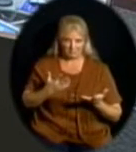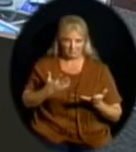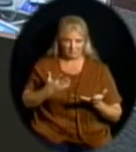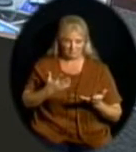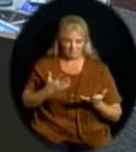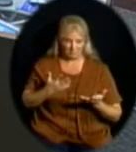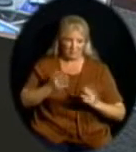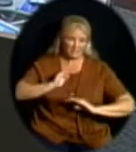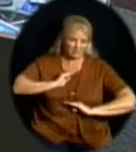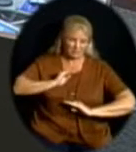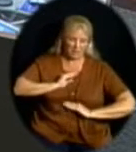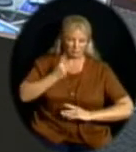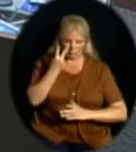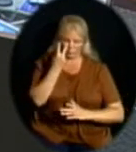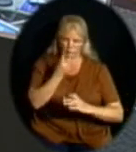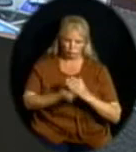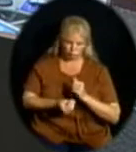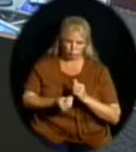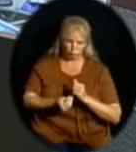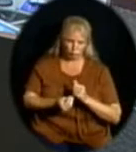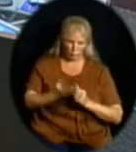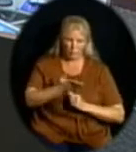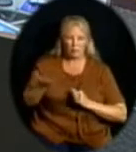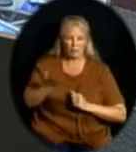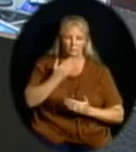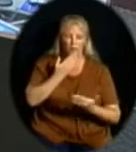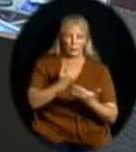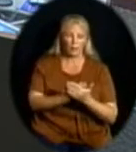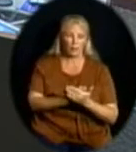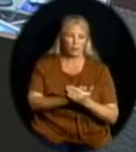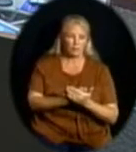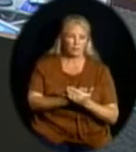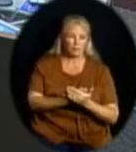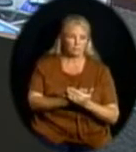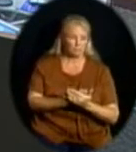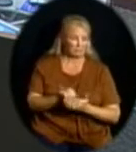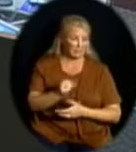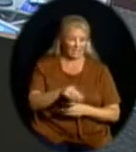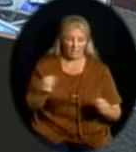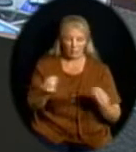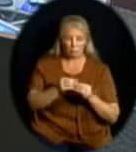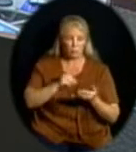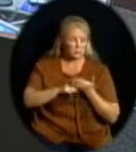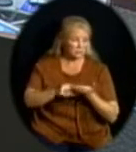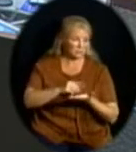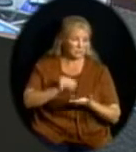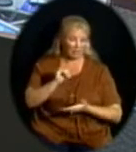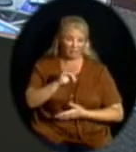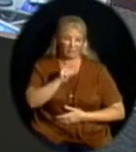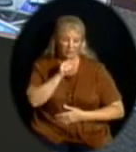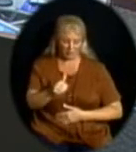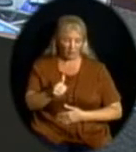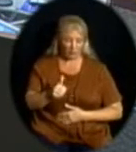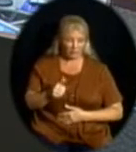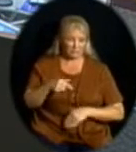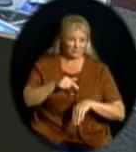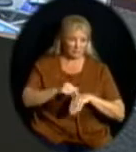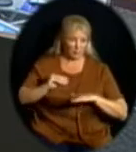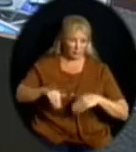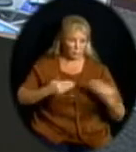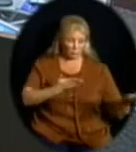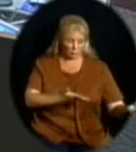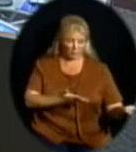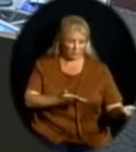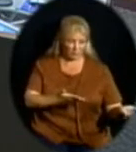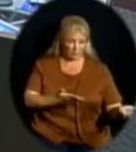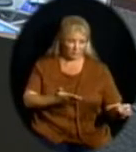unless there's other discussion, I would make a motion to approve this budget as set before us and to authorize budgets for submission to the